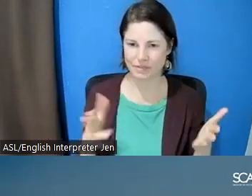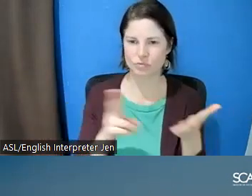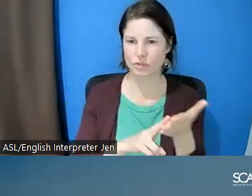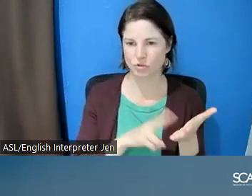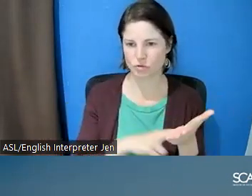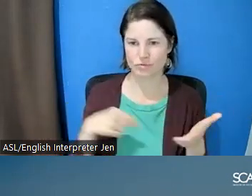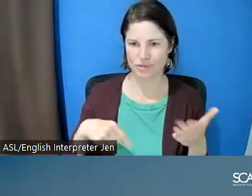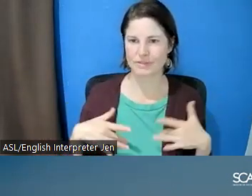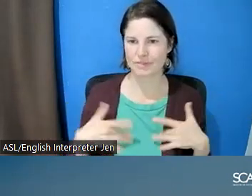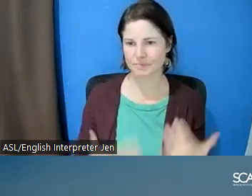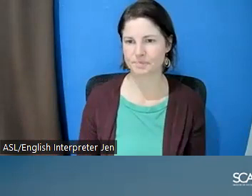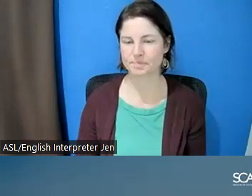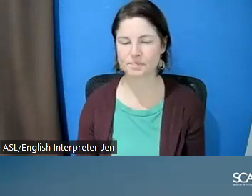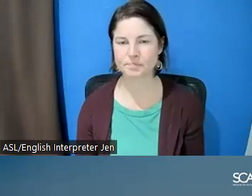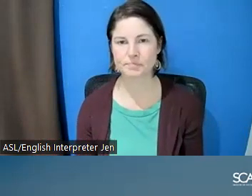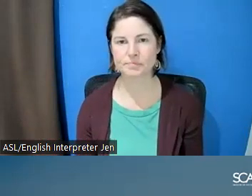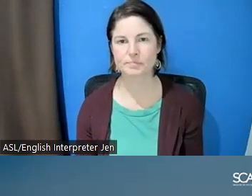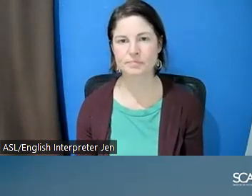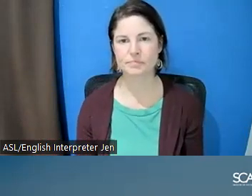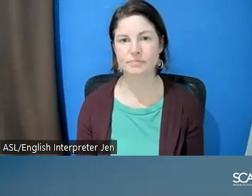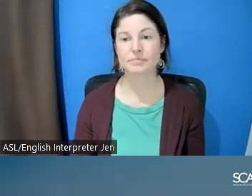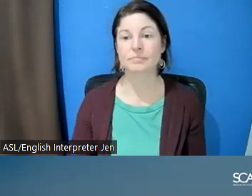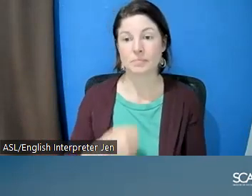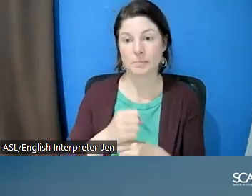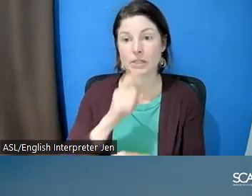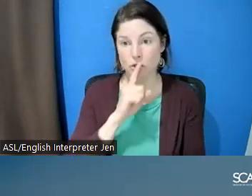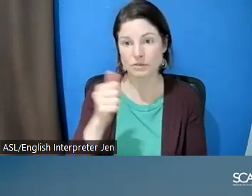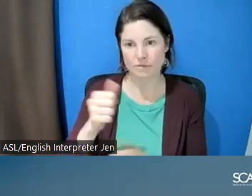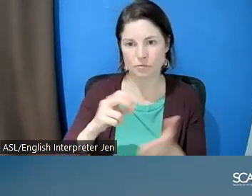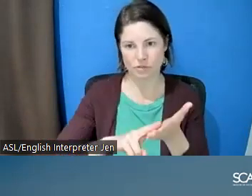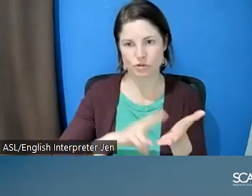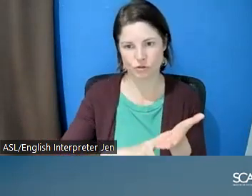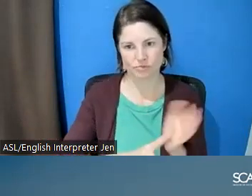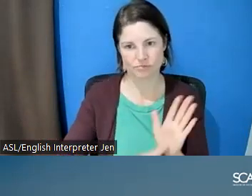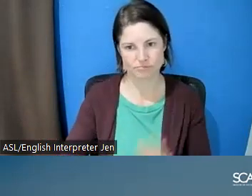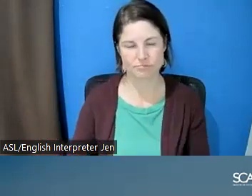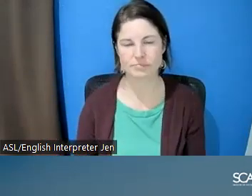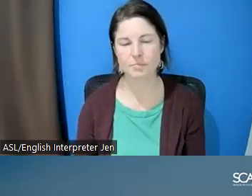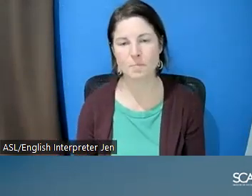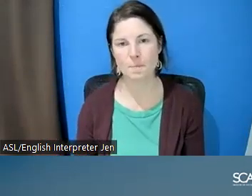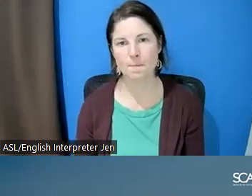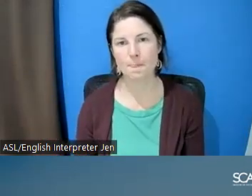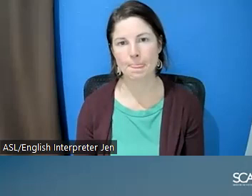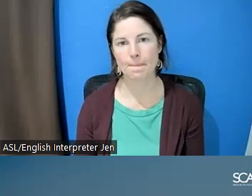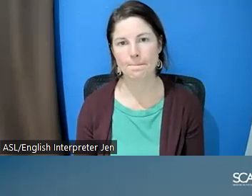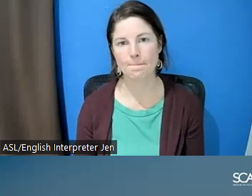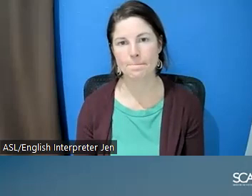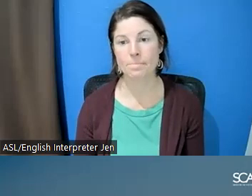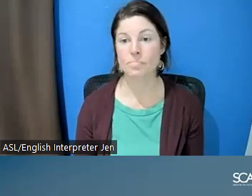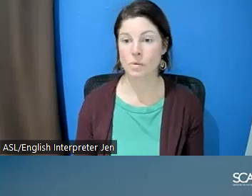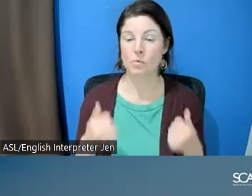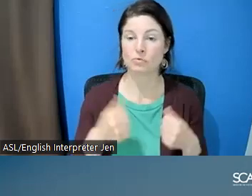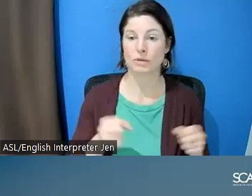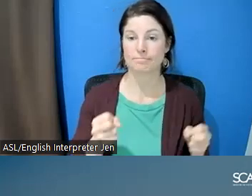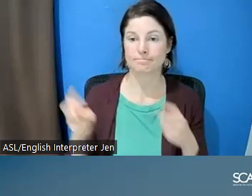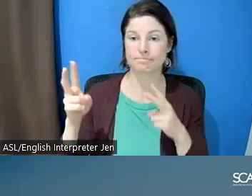event. So Thank just you. make sure that you are registered. We're also gonna make our best effort to put it up on the website, but